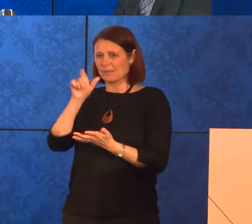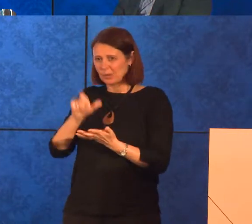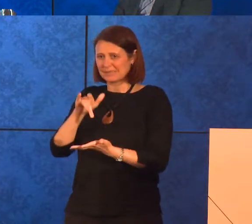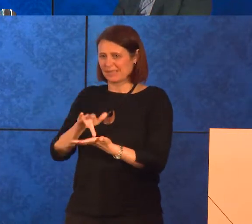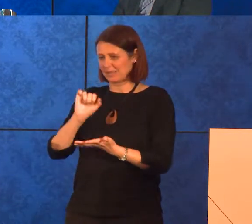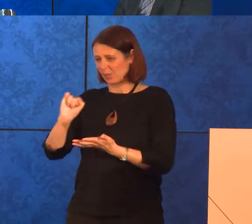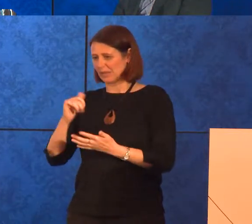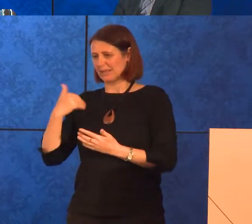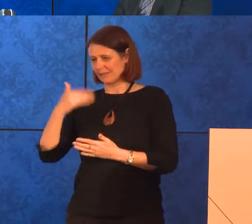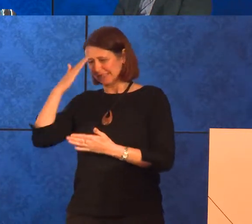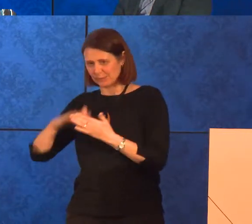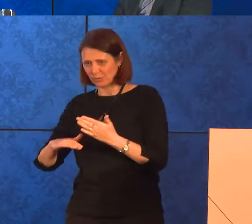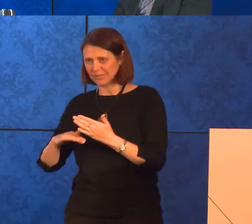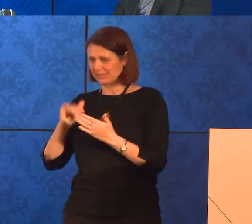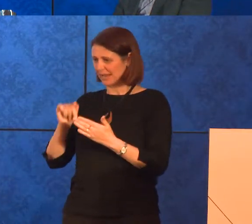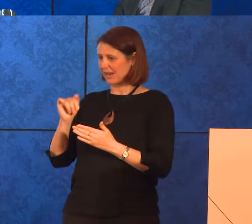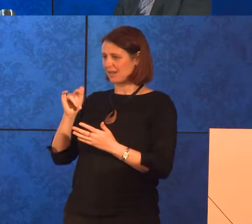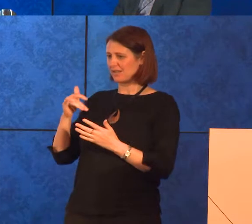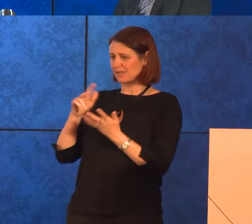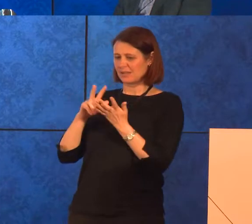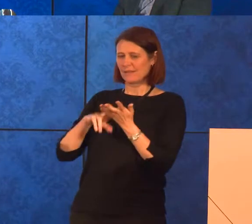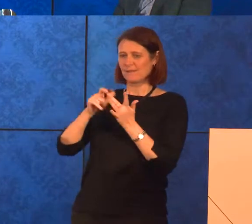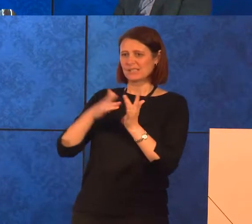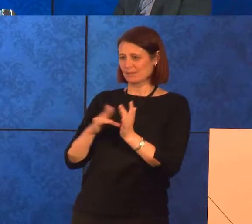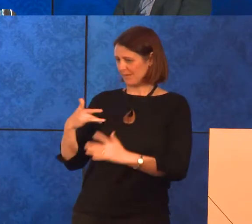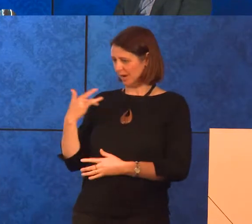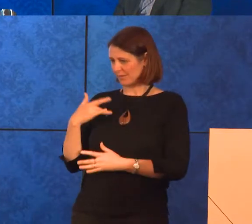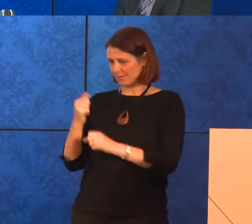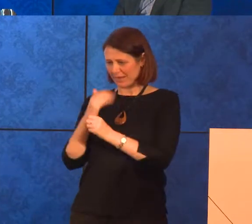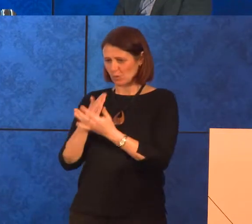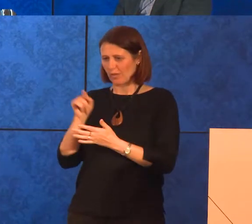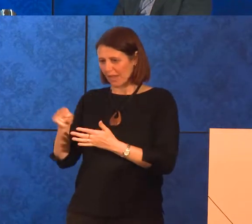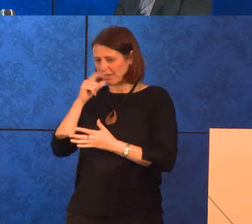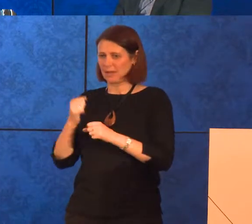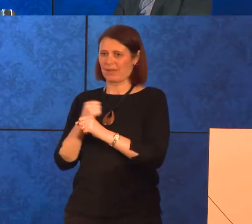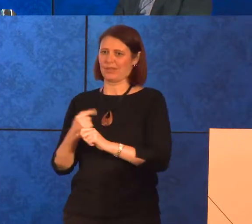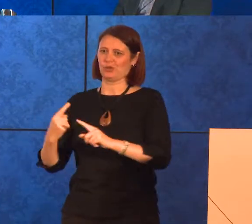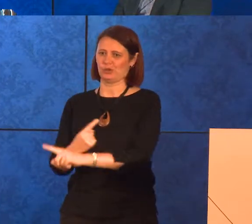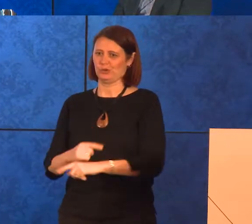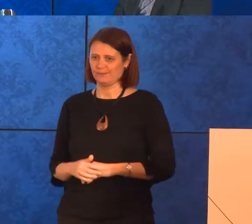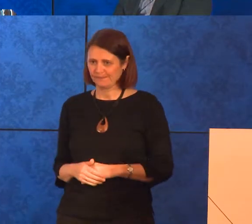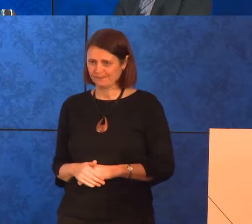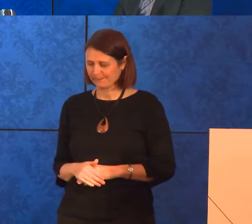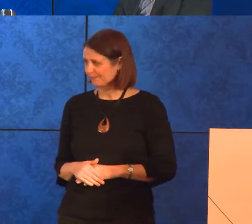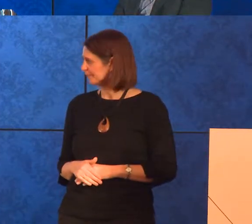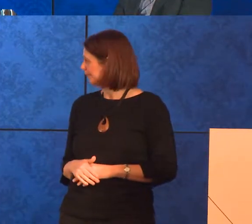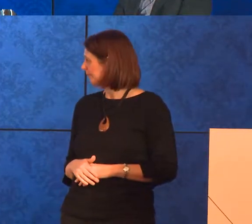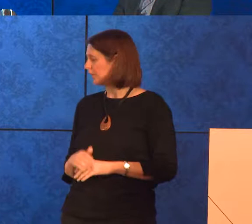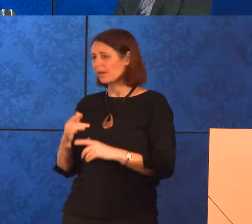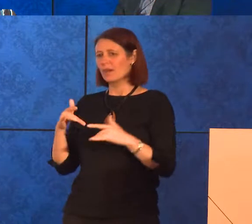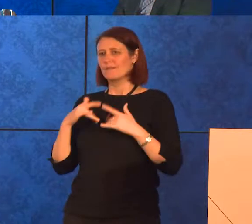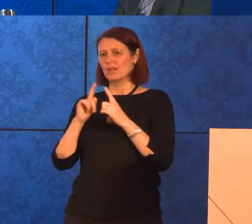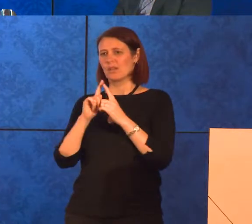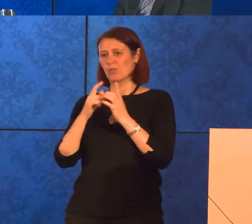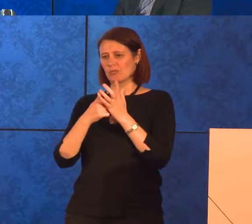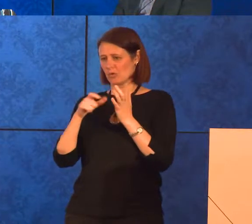voices are the voices that can make the change. So I think that's really key. Also, I feel like with Royal